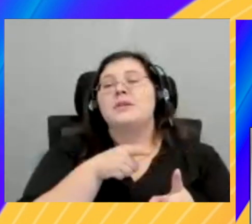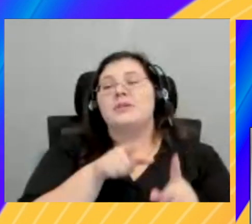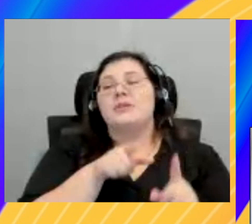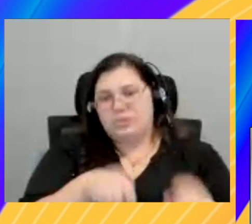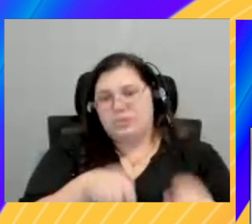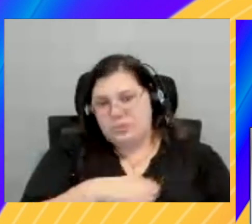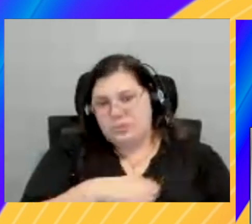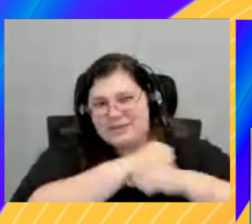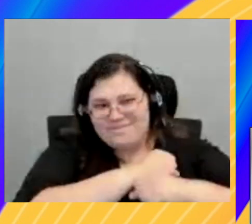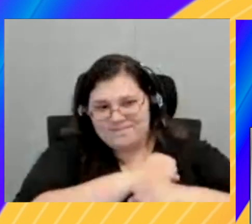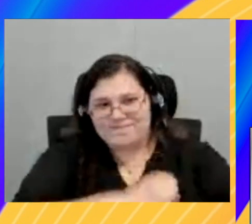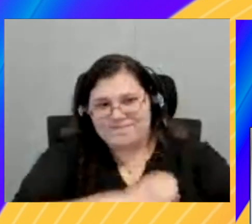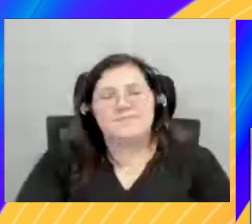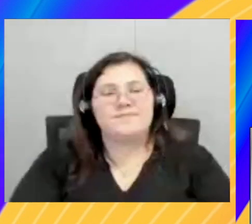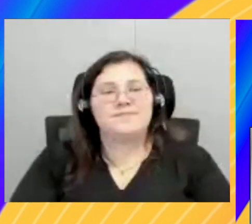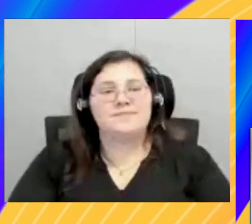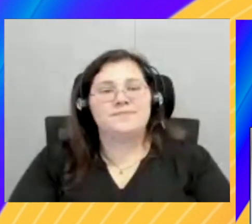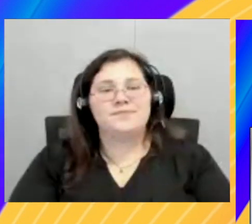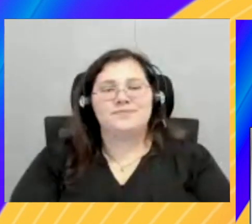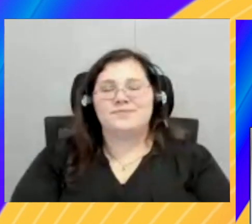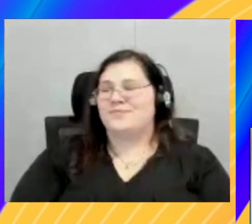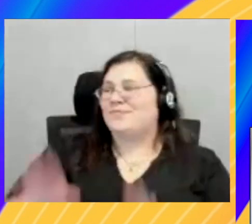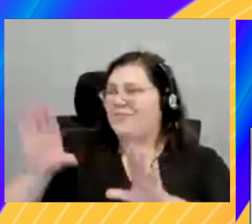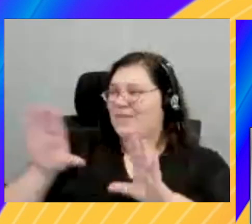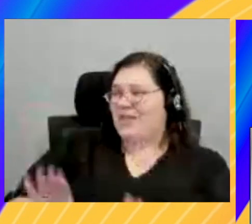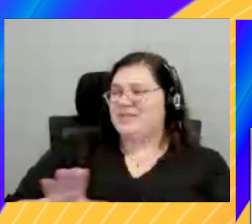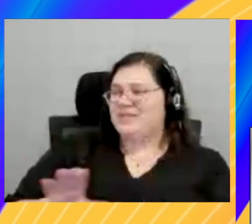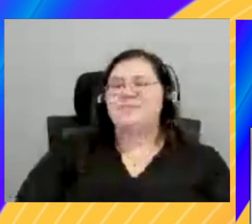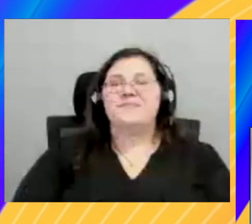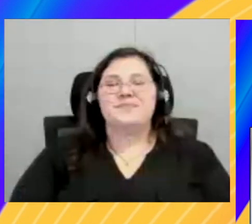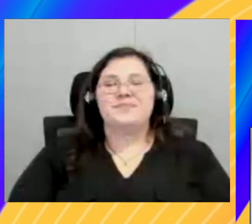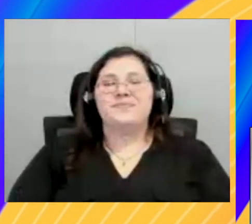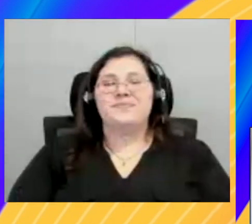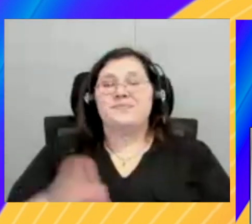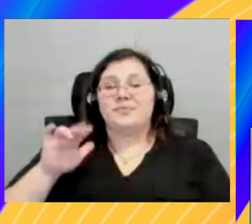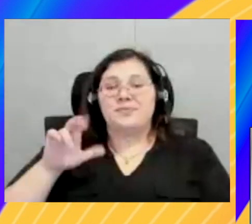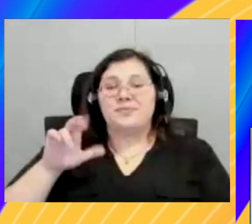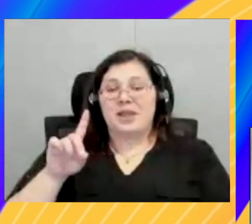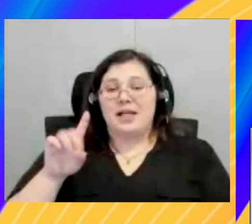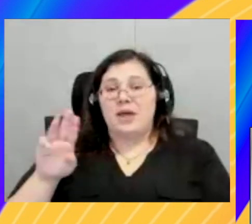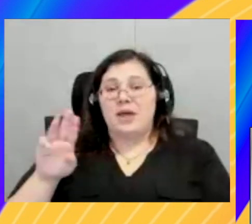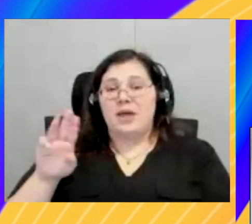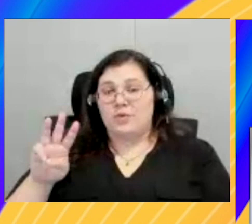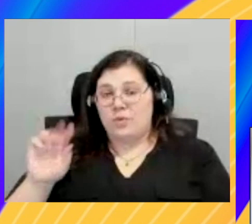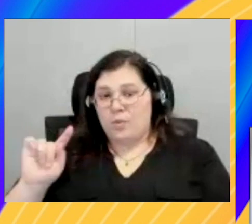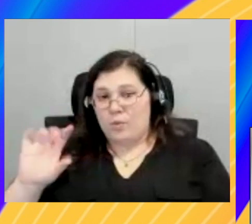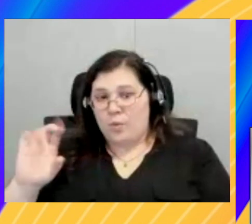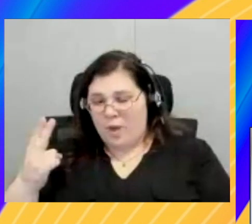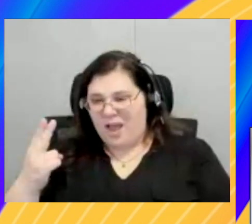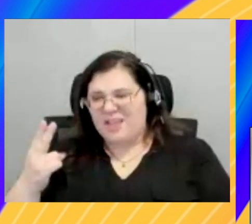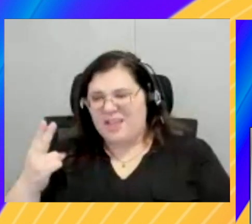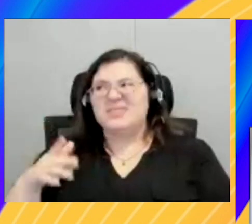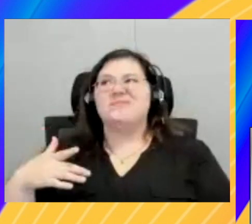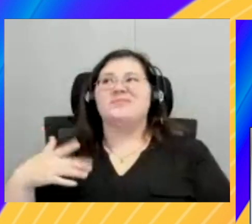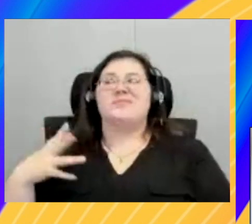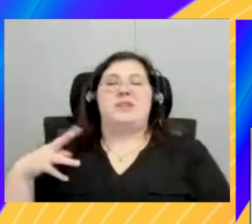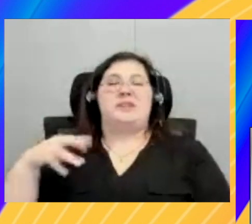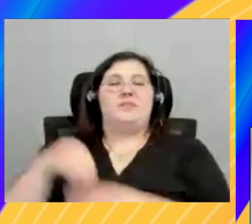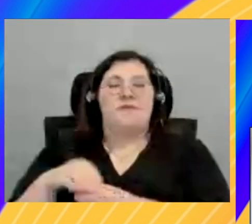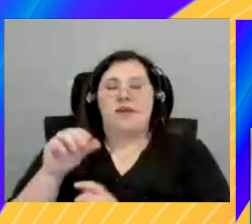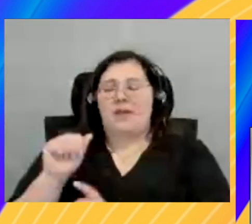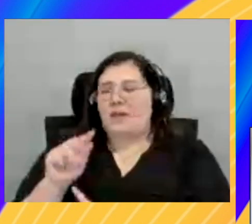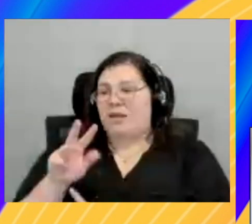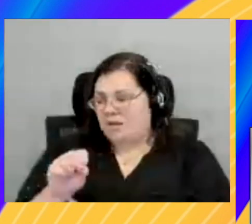safe. Awesome. Uh, CloudWatch is known for being part of your AWS accounts and being able to monitor